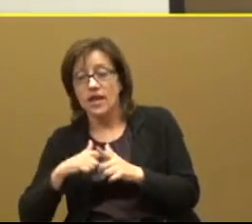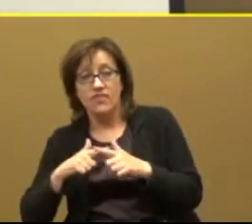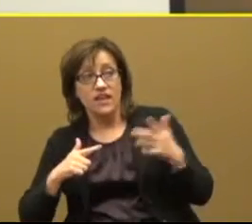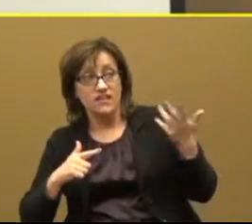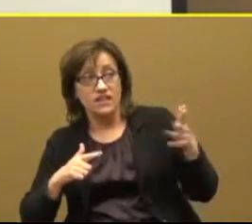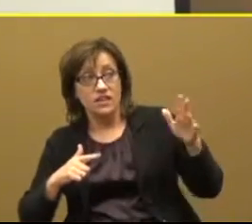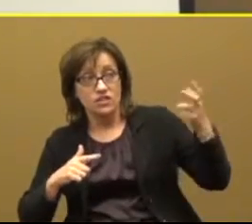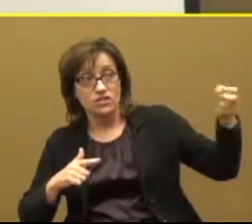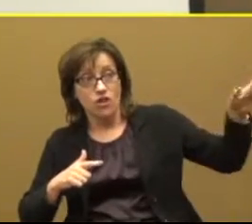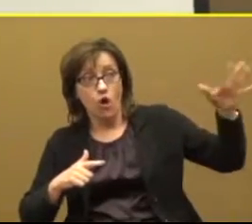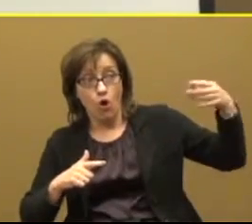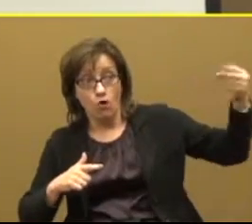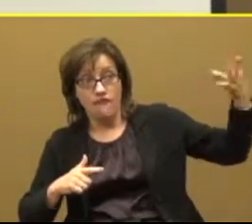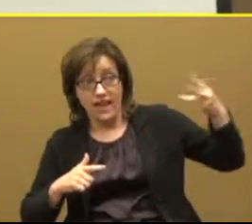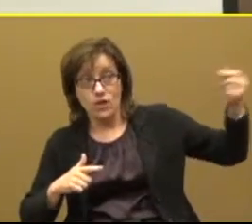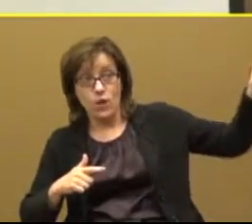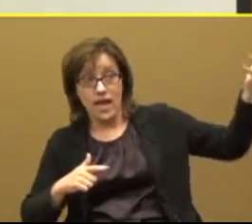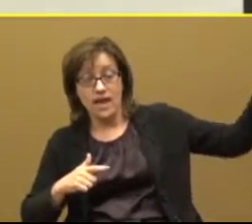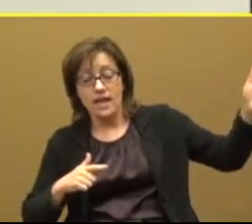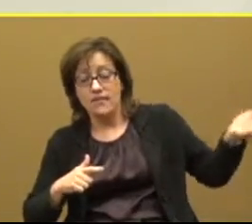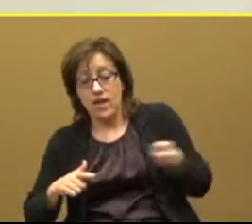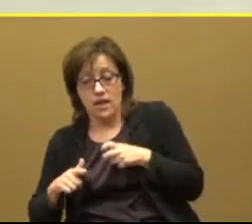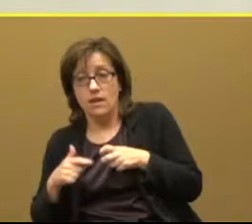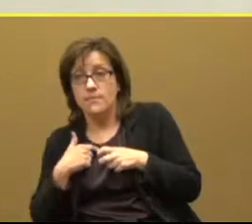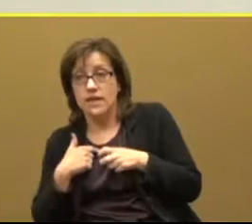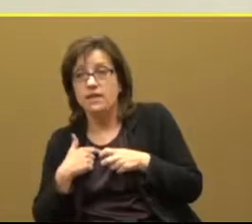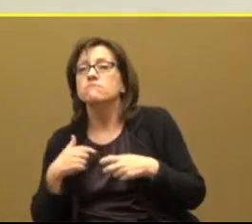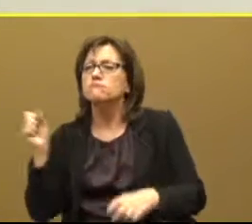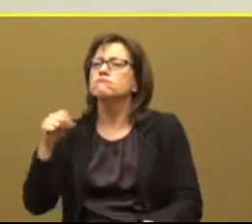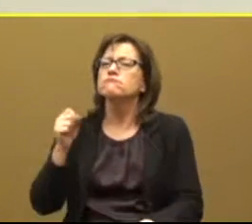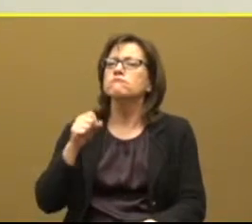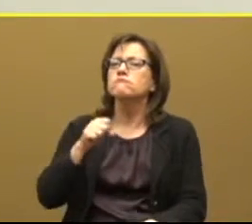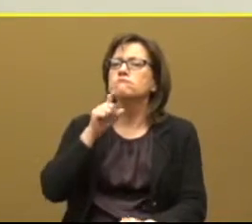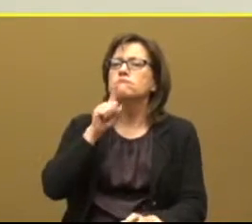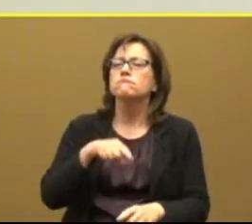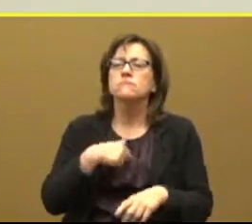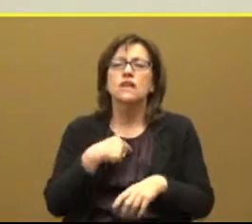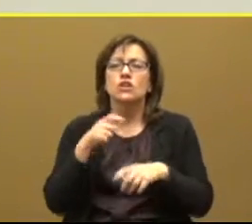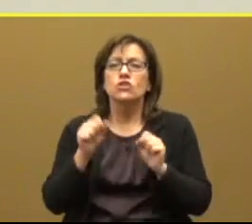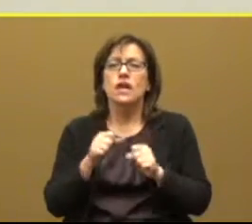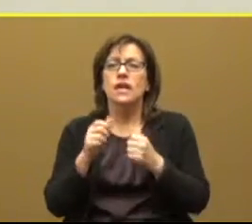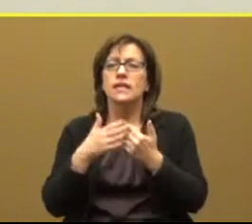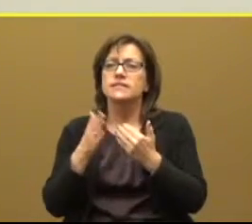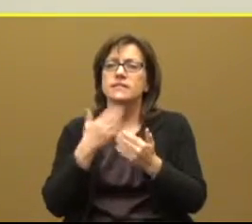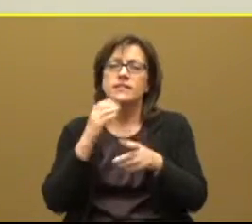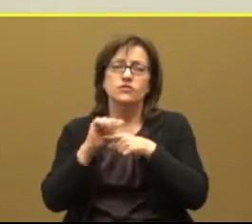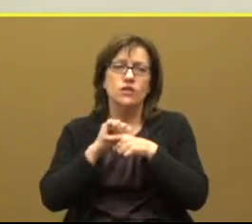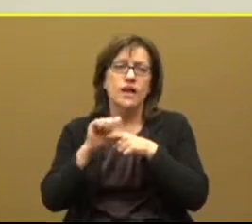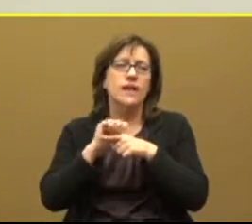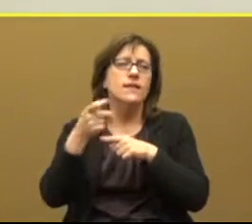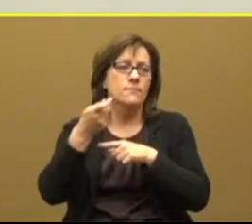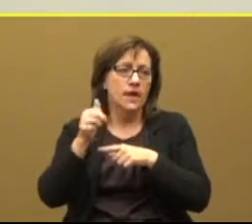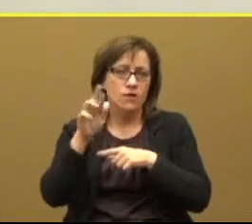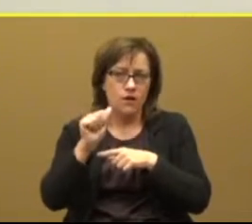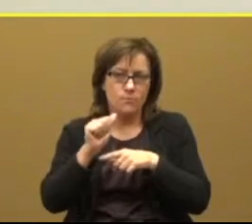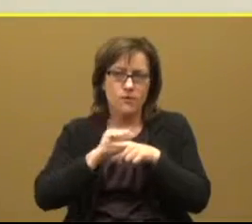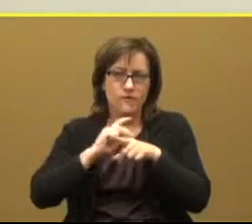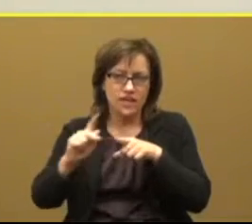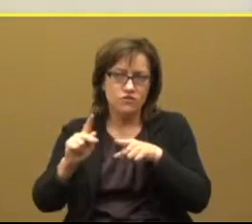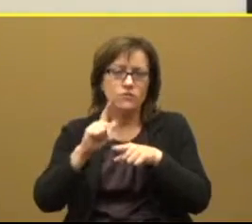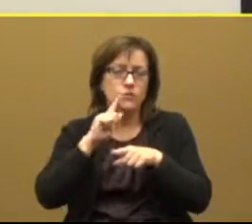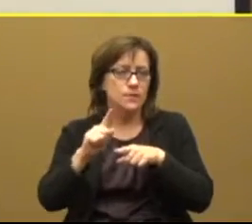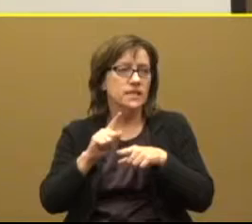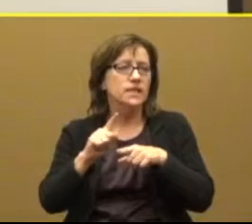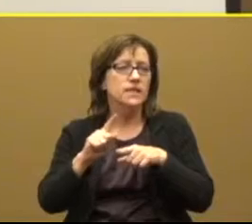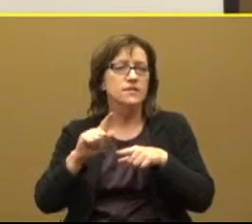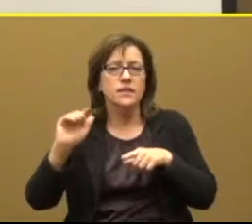absolutely. Either, and it could go either way. You can easily train a paraprofessional in your classroom to be the